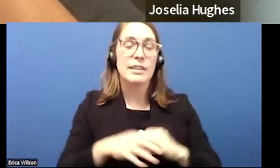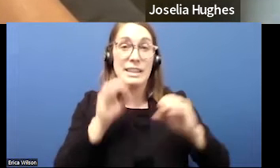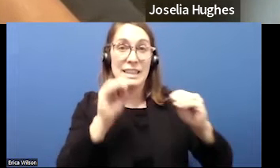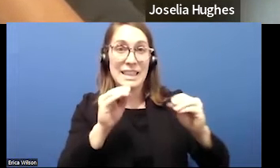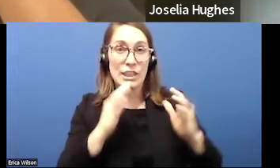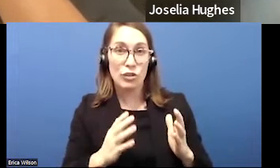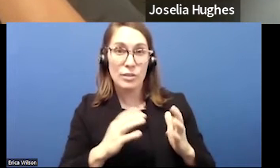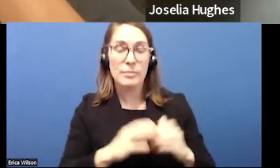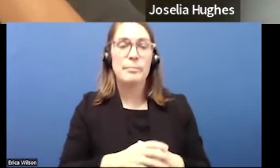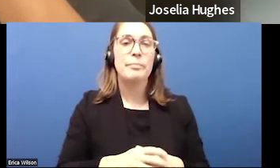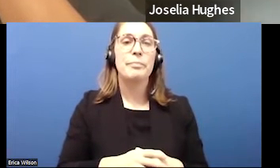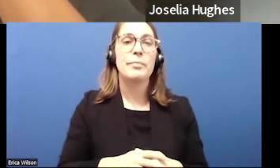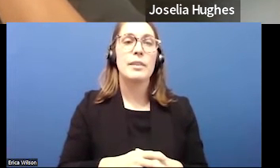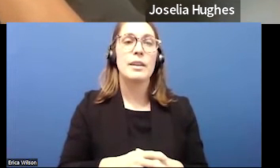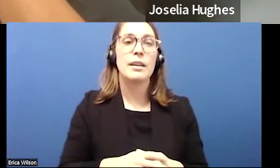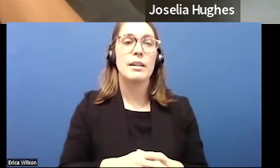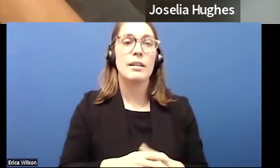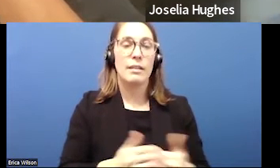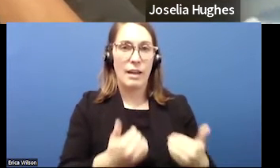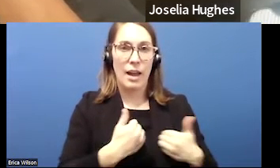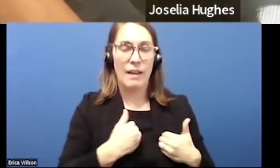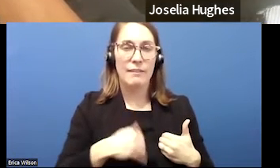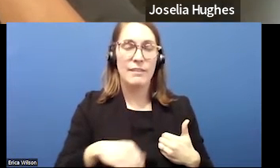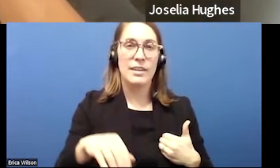teacher. I have